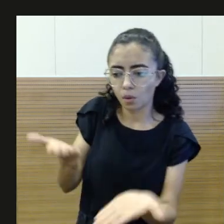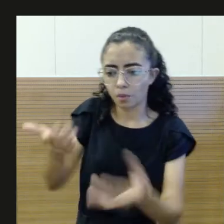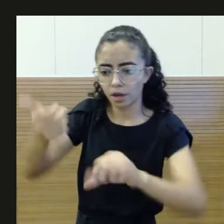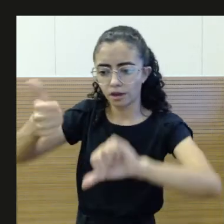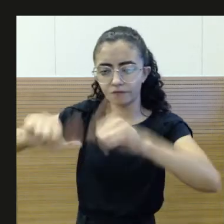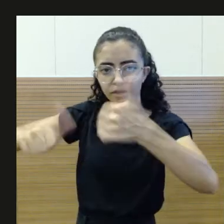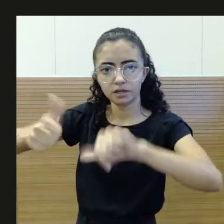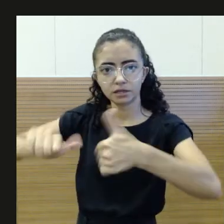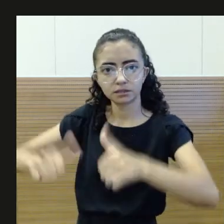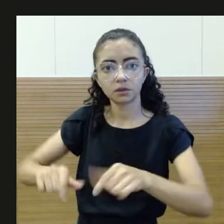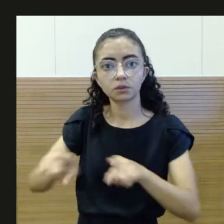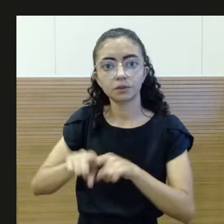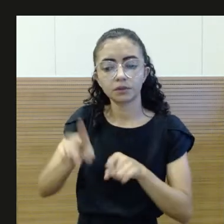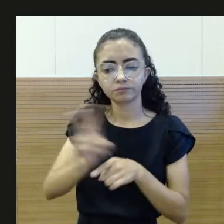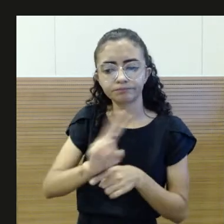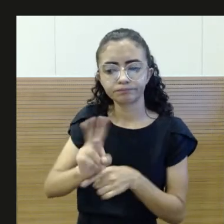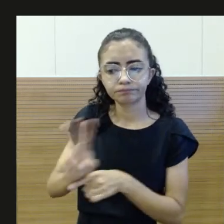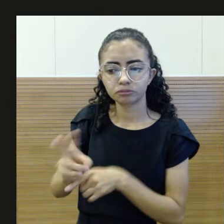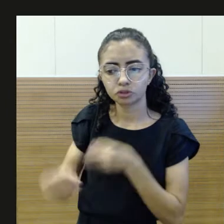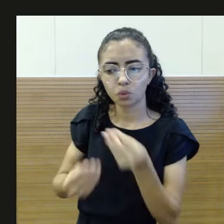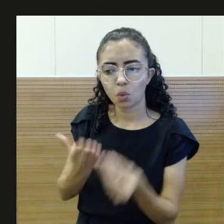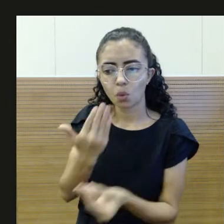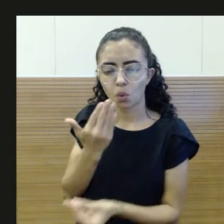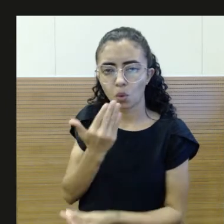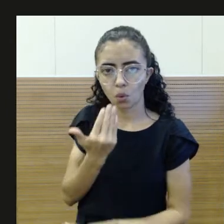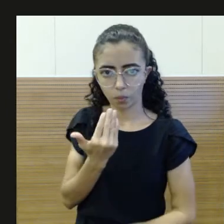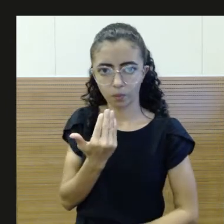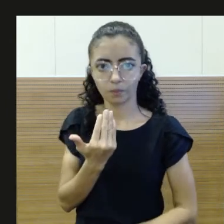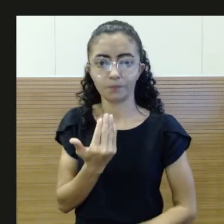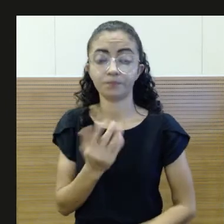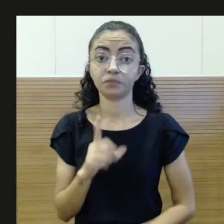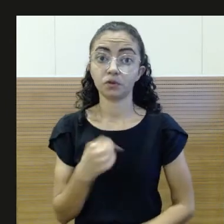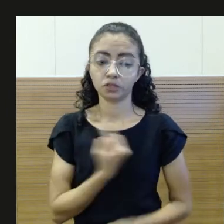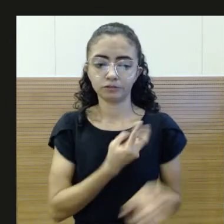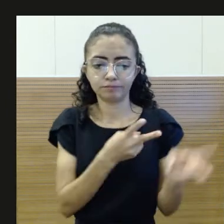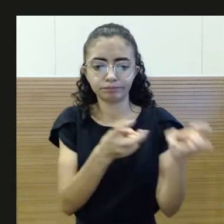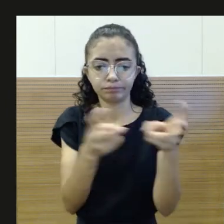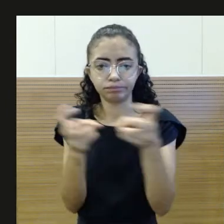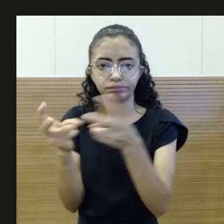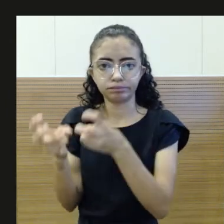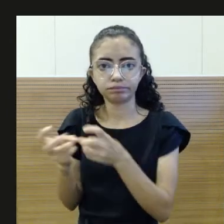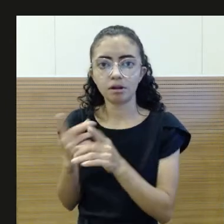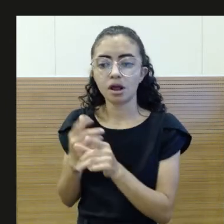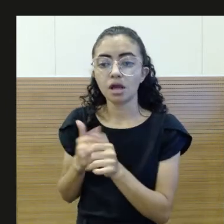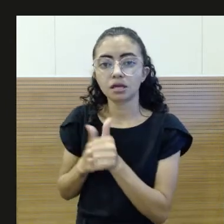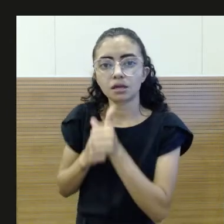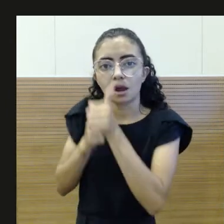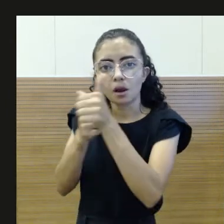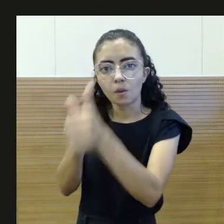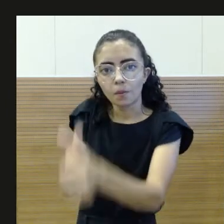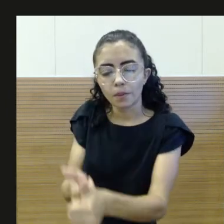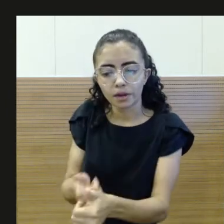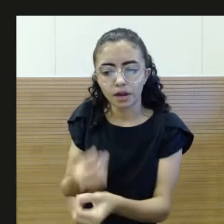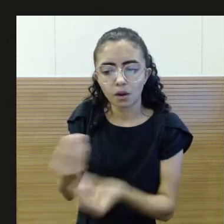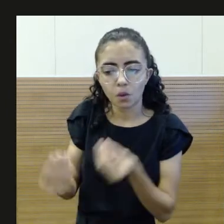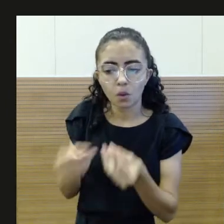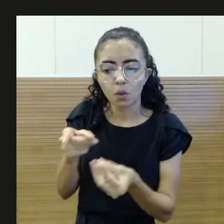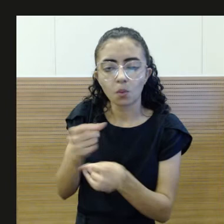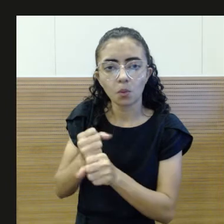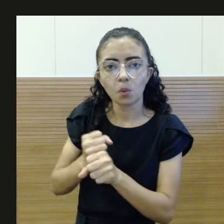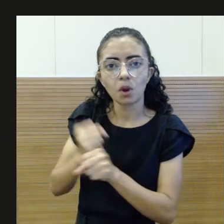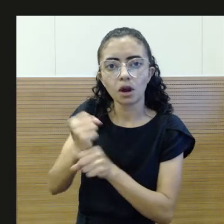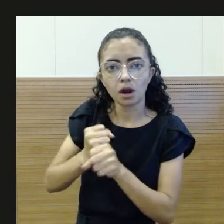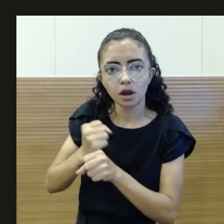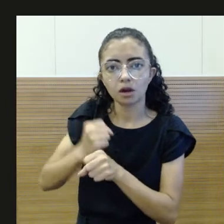breastfeeding exclusively for 2 months, we inverted the message, and we focus to the